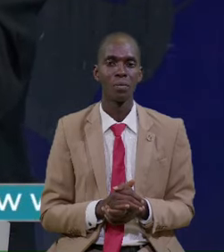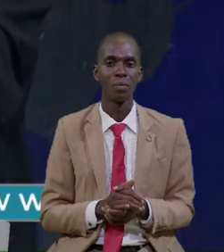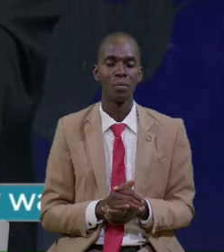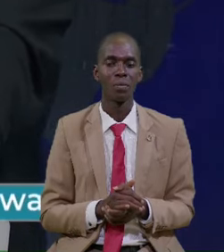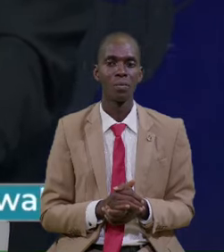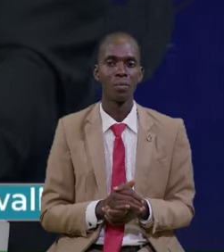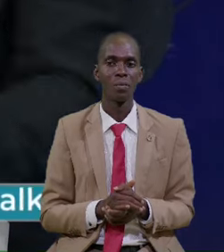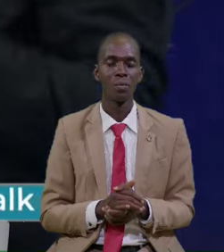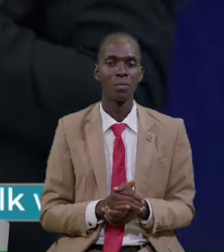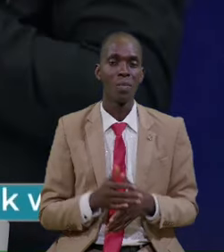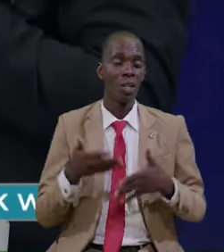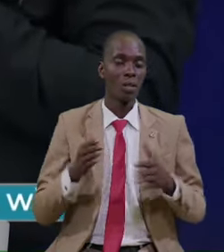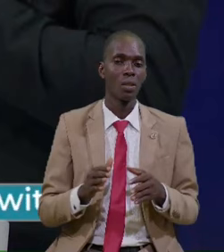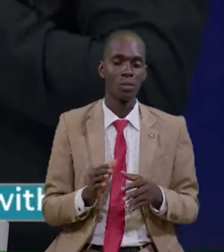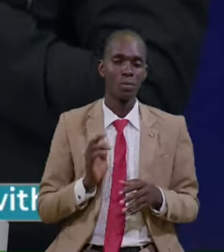Let's be smart at it.